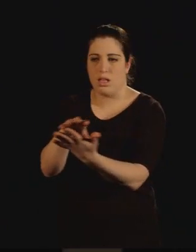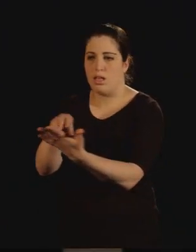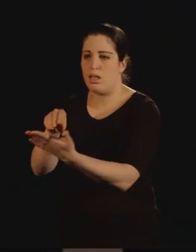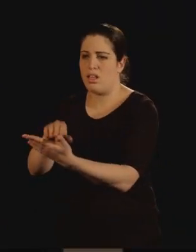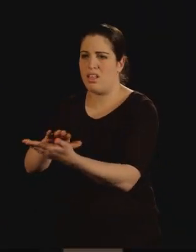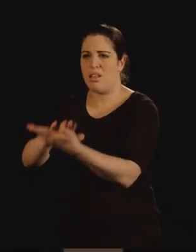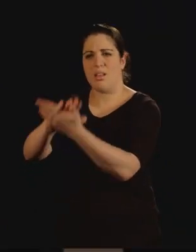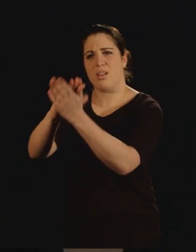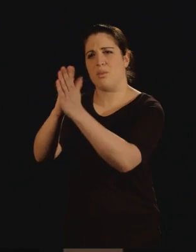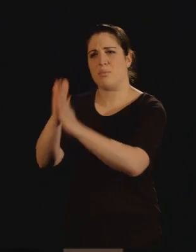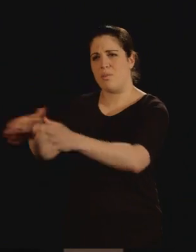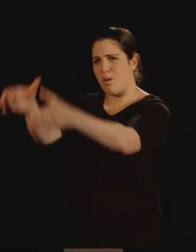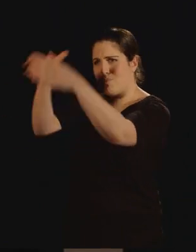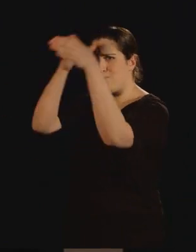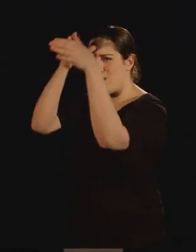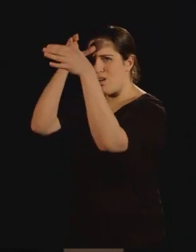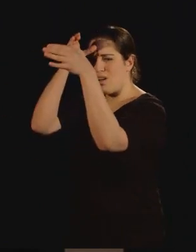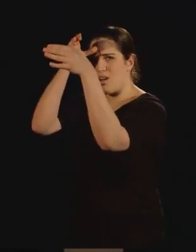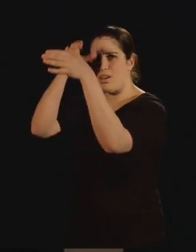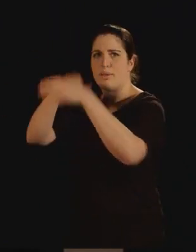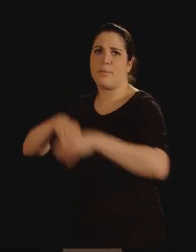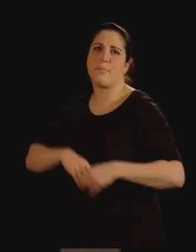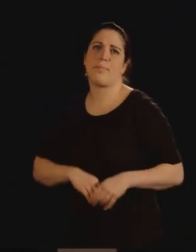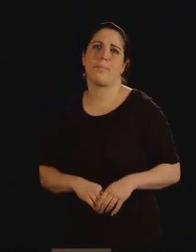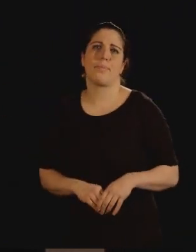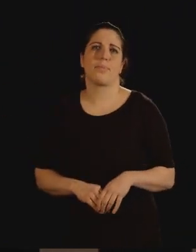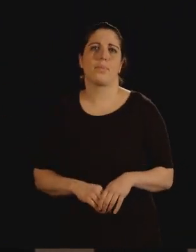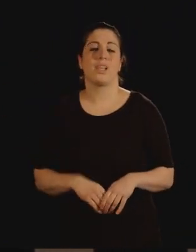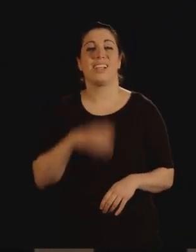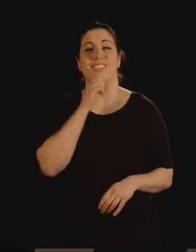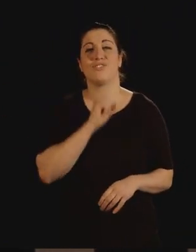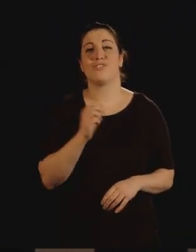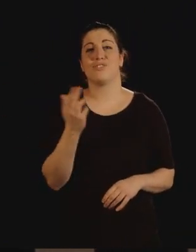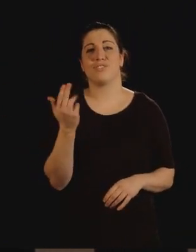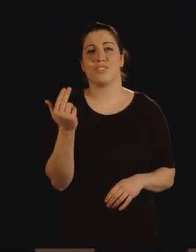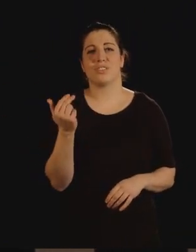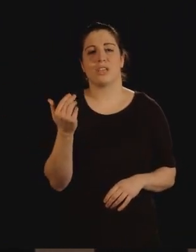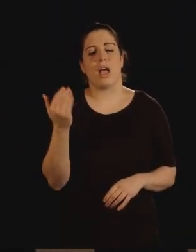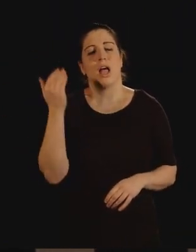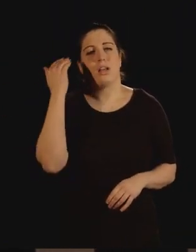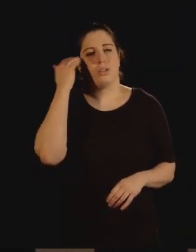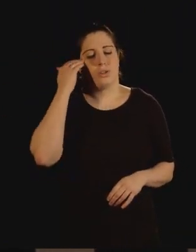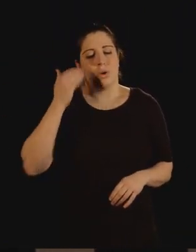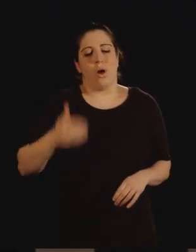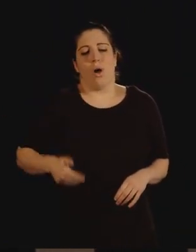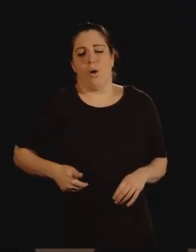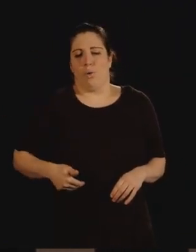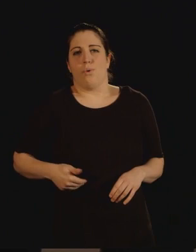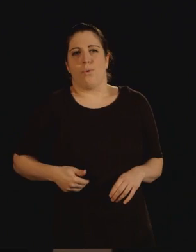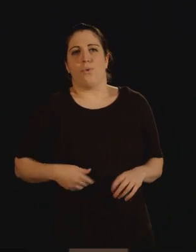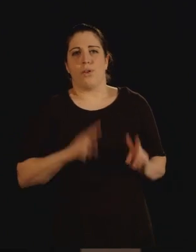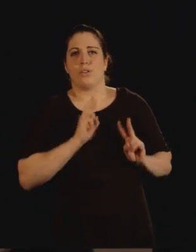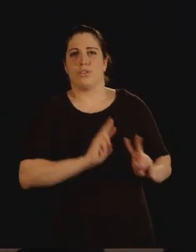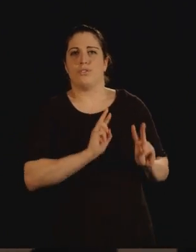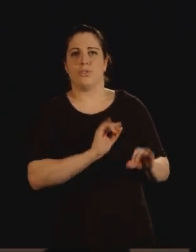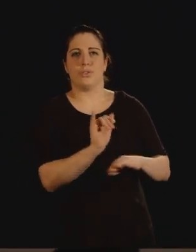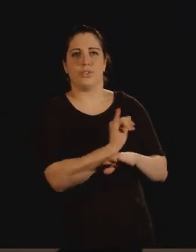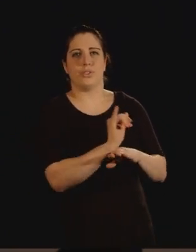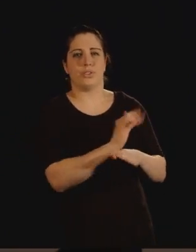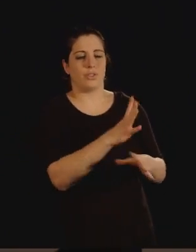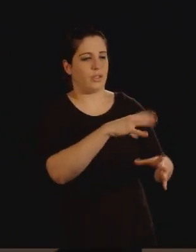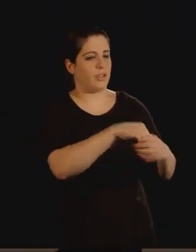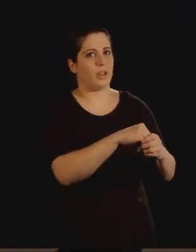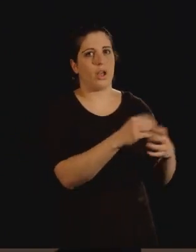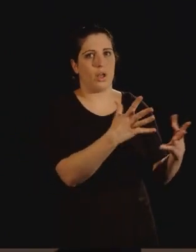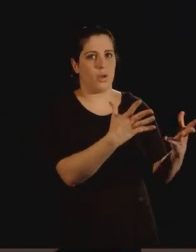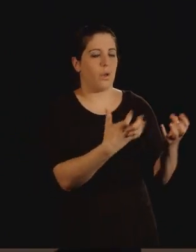an accidental expert. So since the age of 13, I knew I wanted to work in the funeral industry.